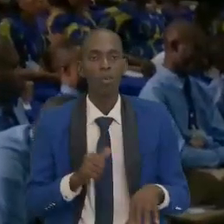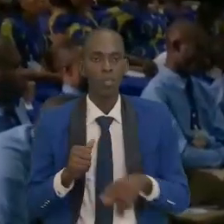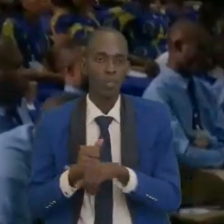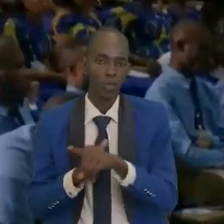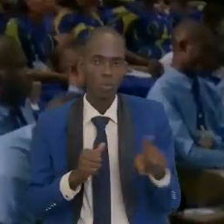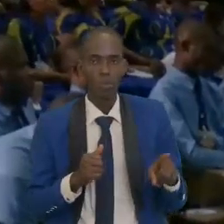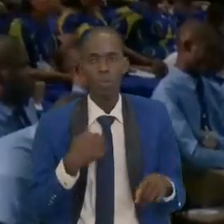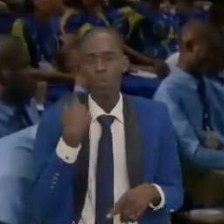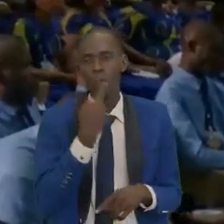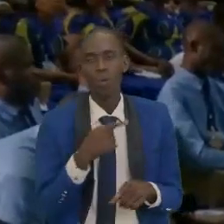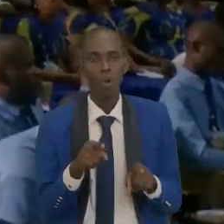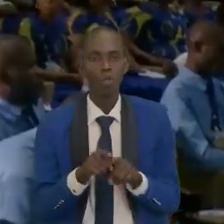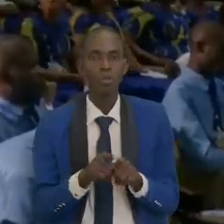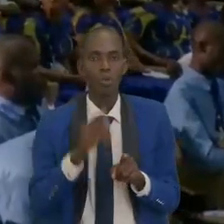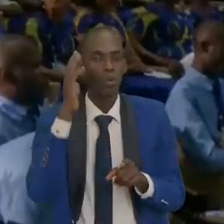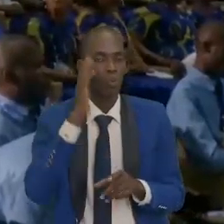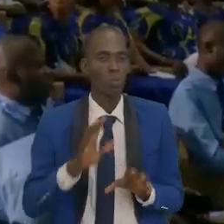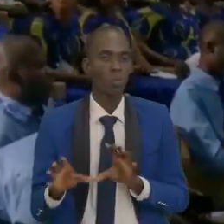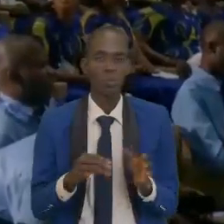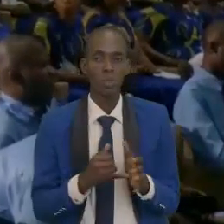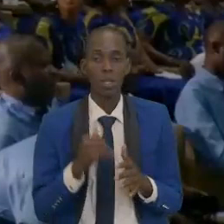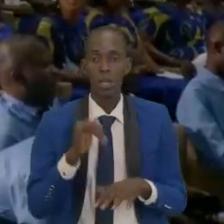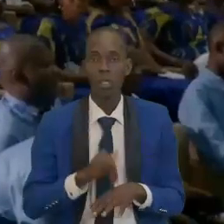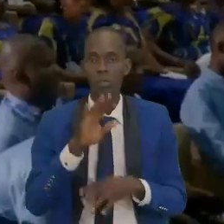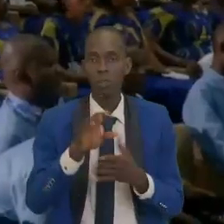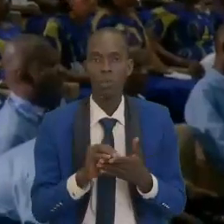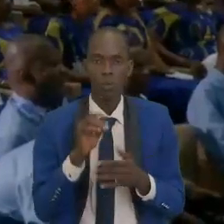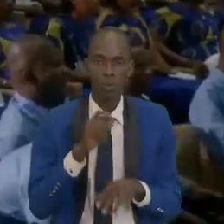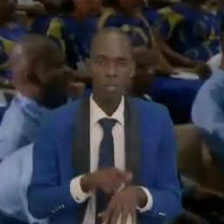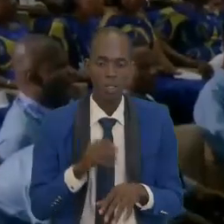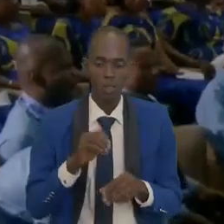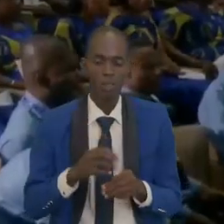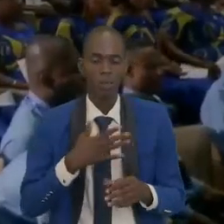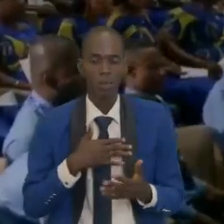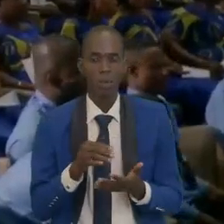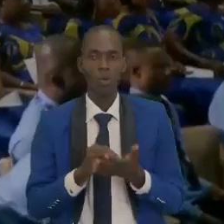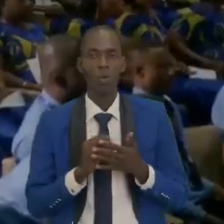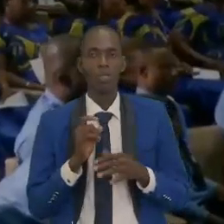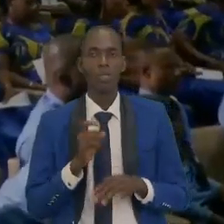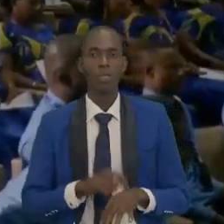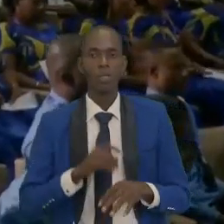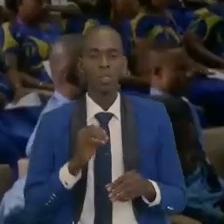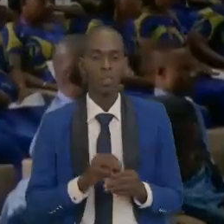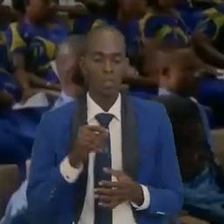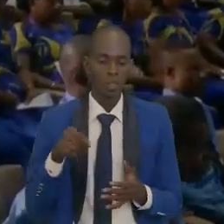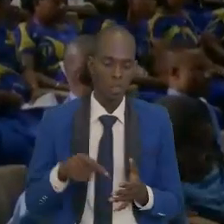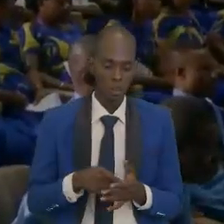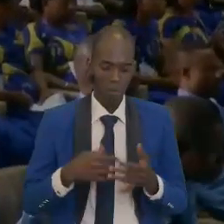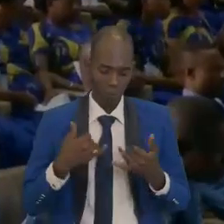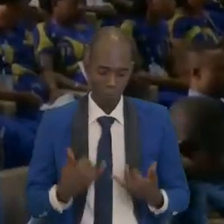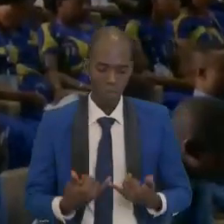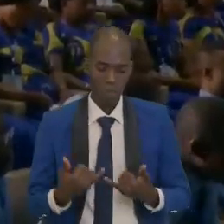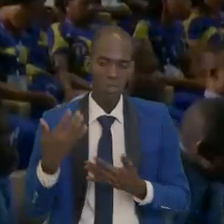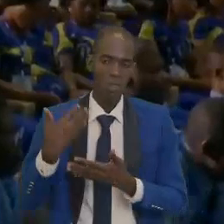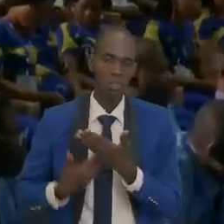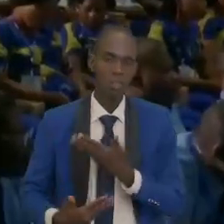that regular at your own time in my own time in this present generation